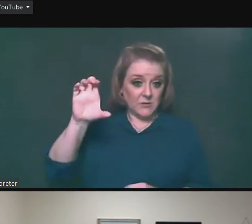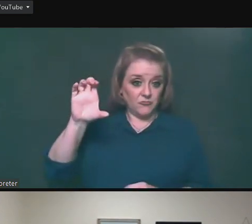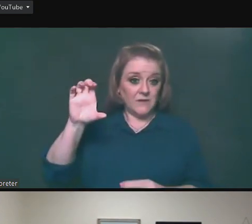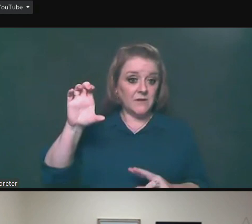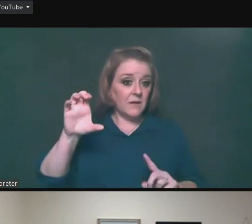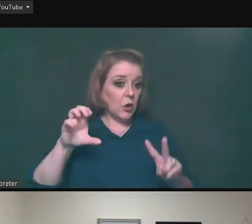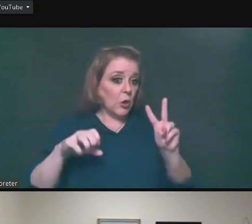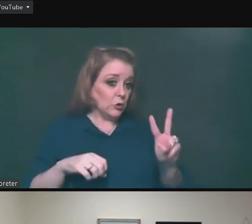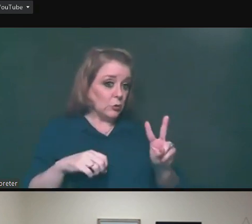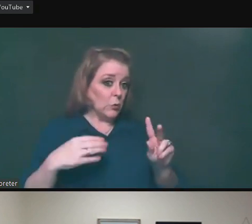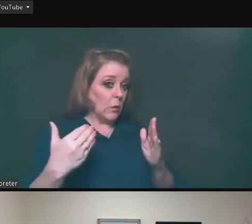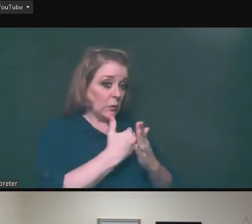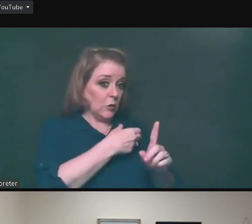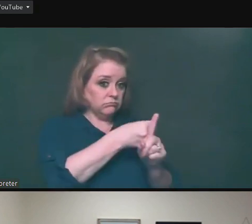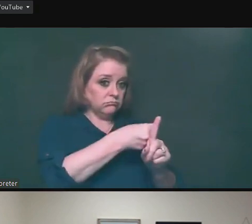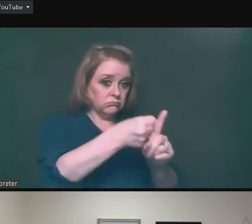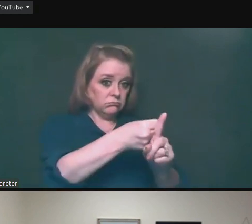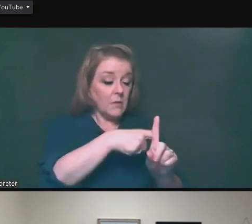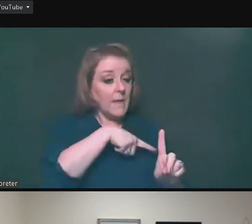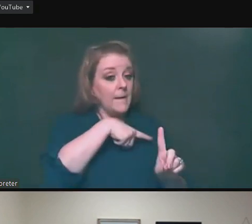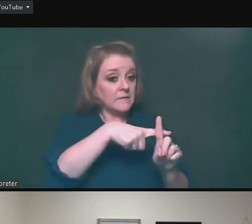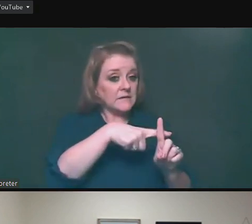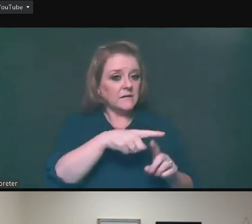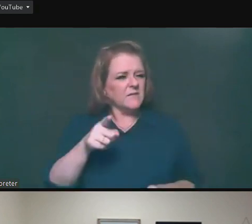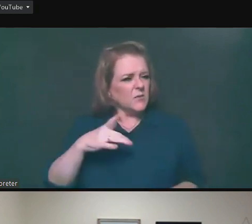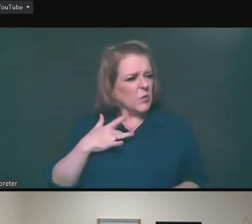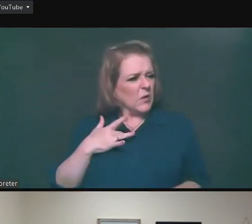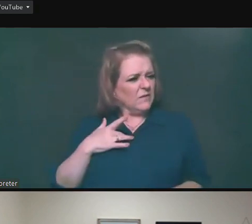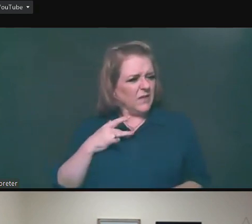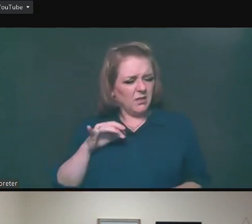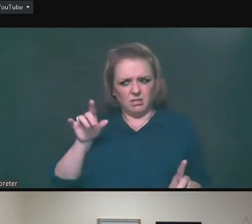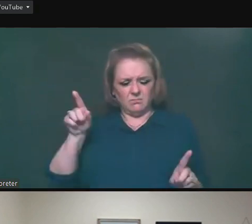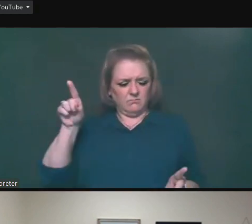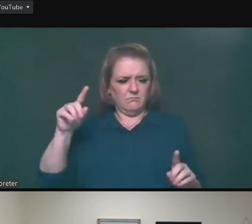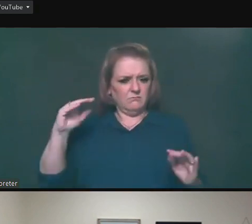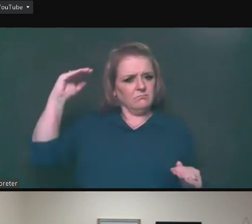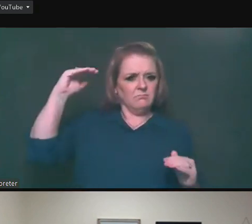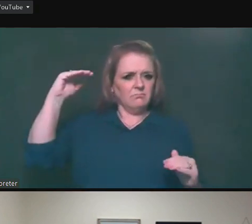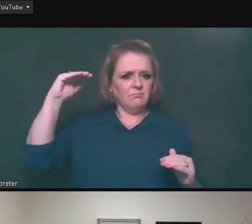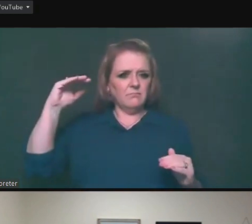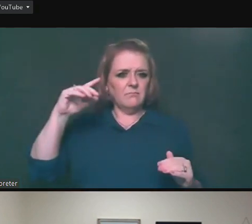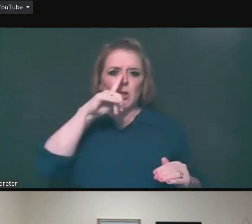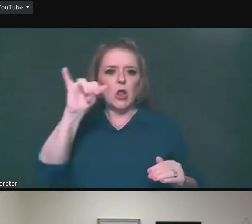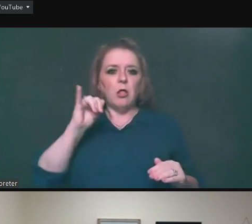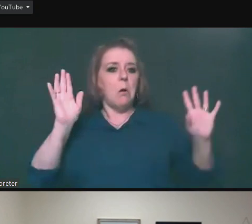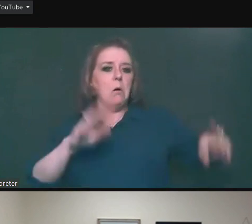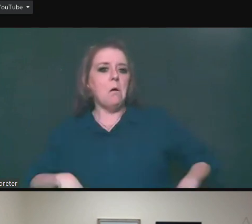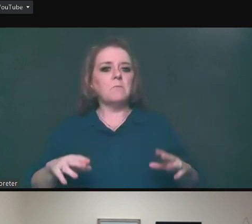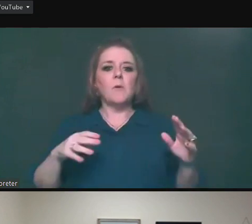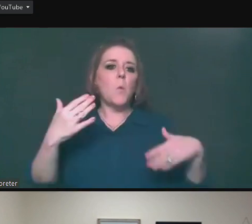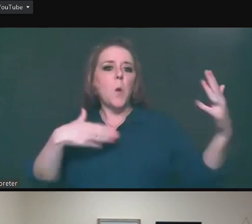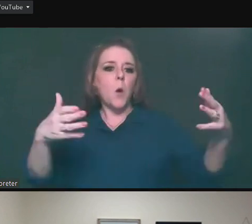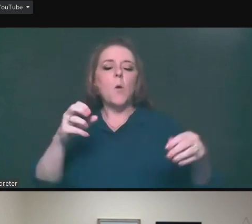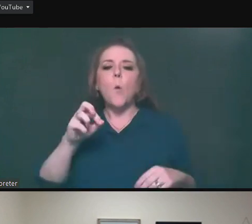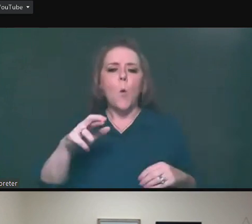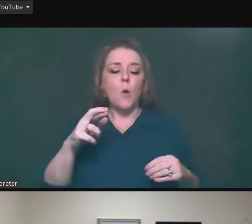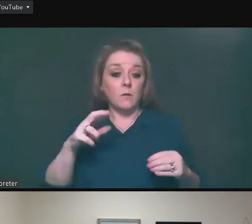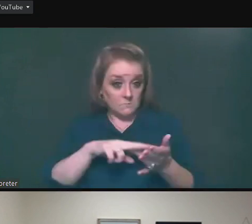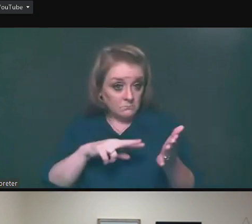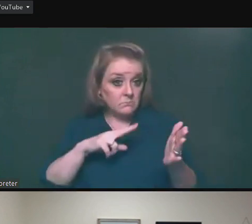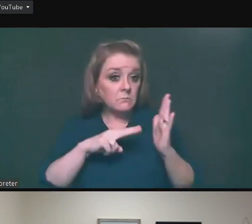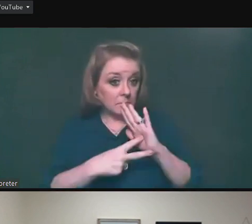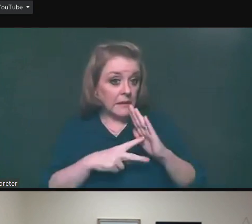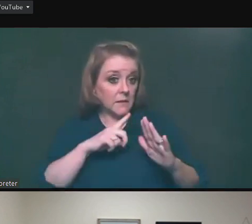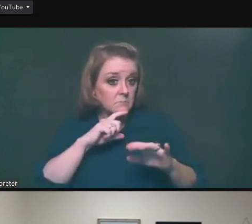cases. Do you think that gives people at home a false sense of security now, or does that signal, yes, we're over the worst of it and it's time to